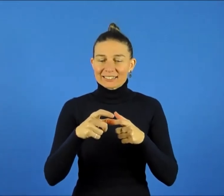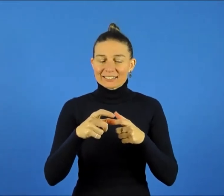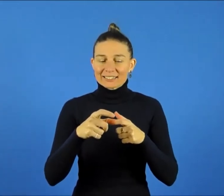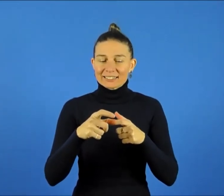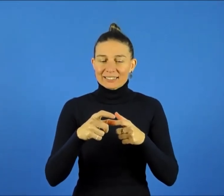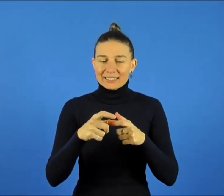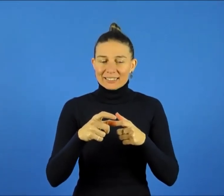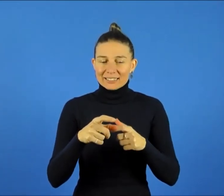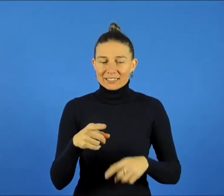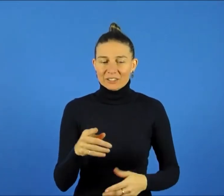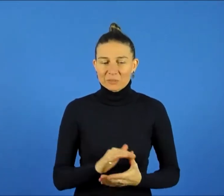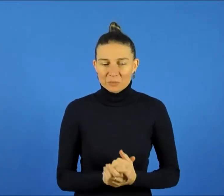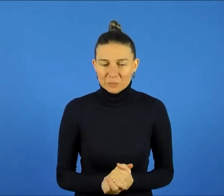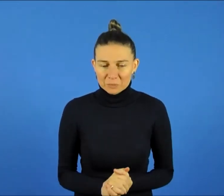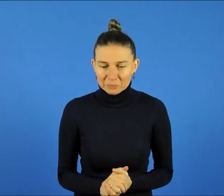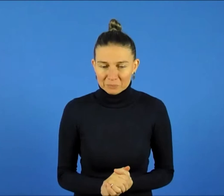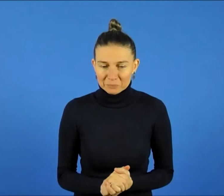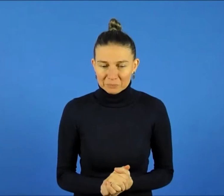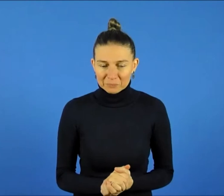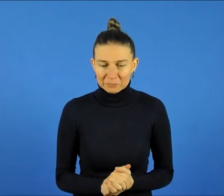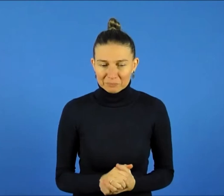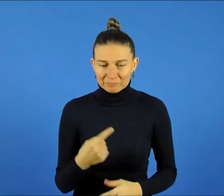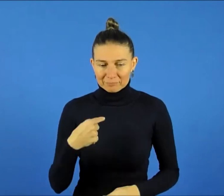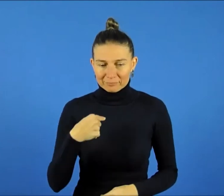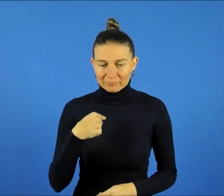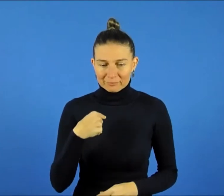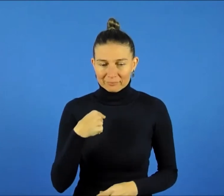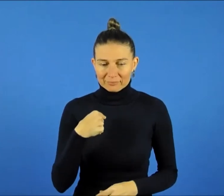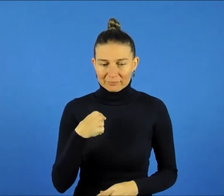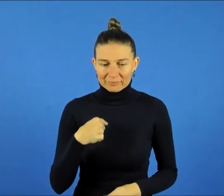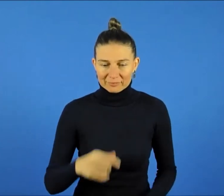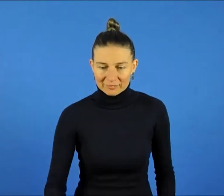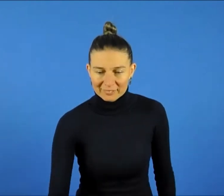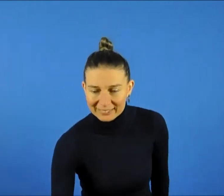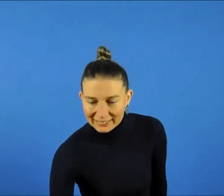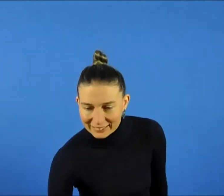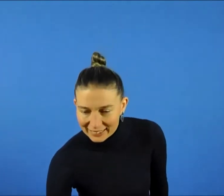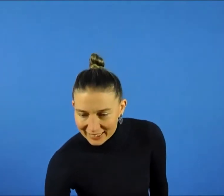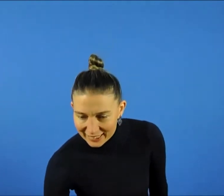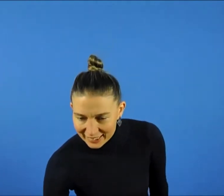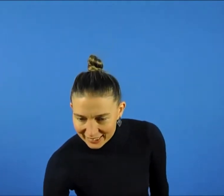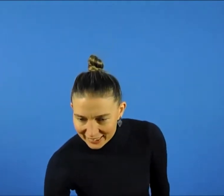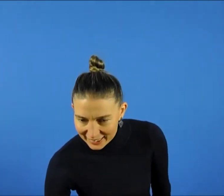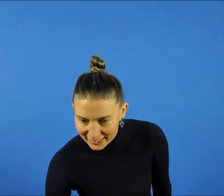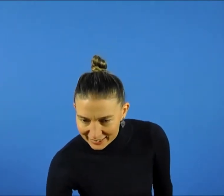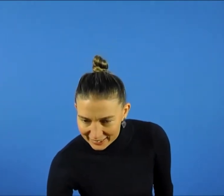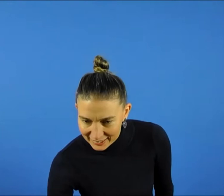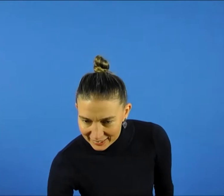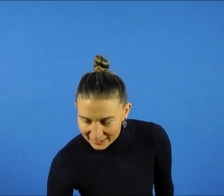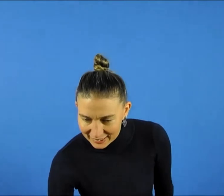change the view. Yeah, so we still have our IS interpreter pin. So